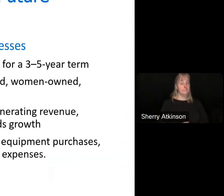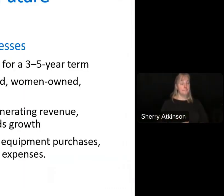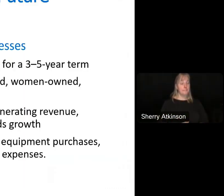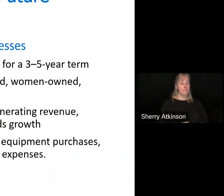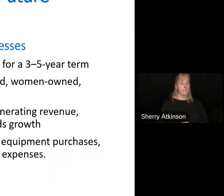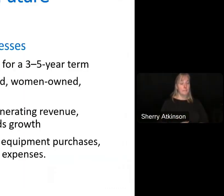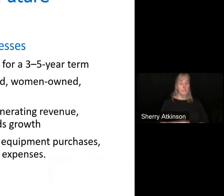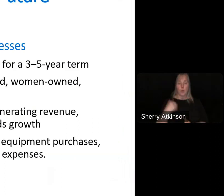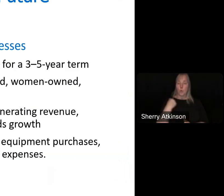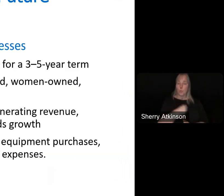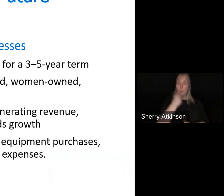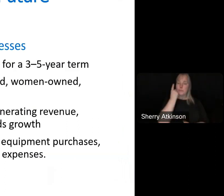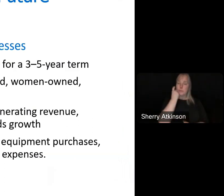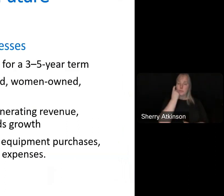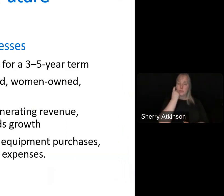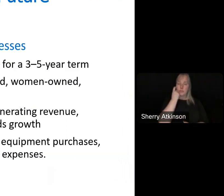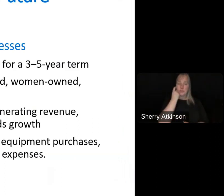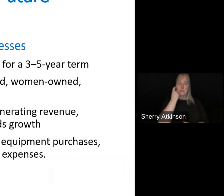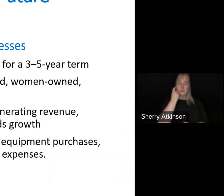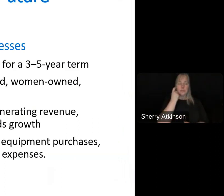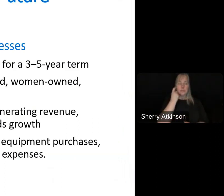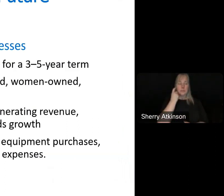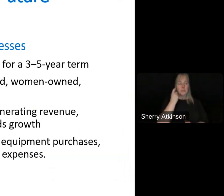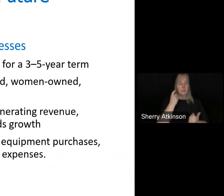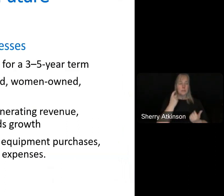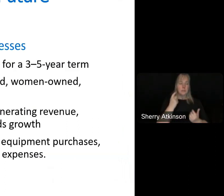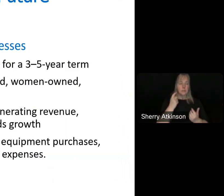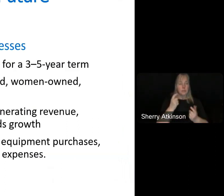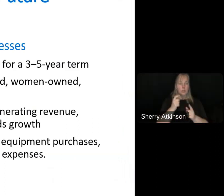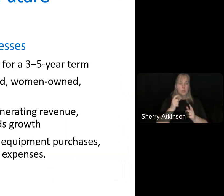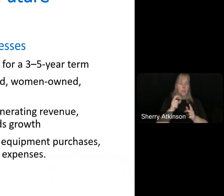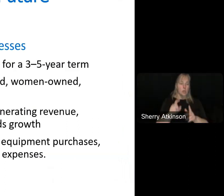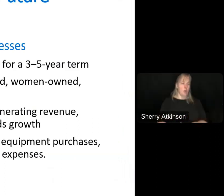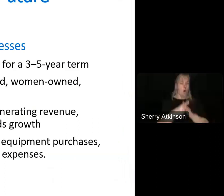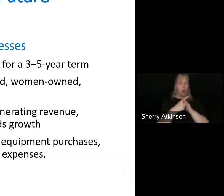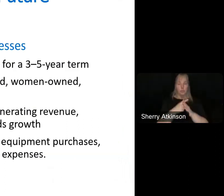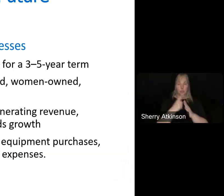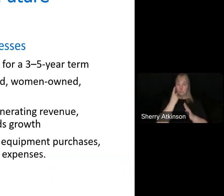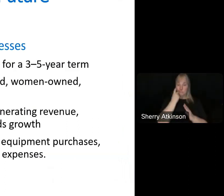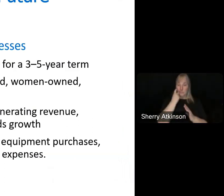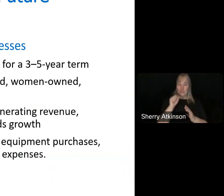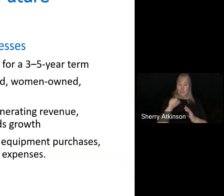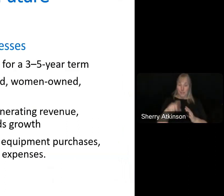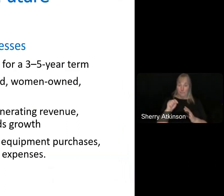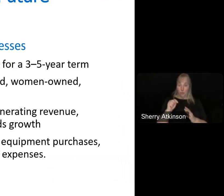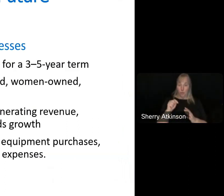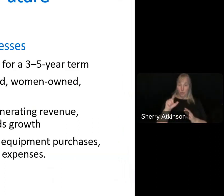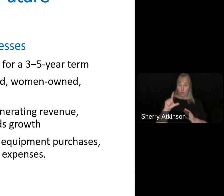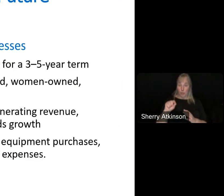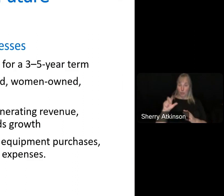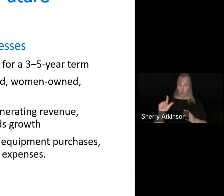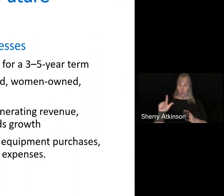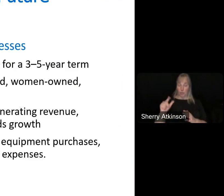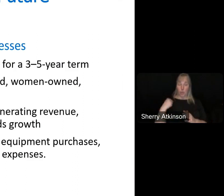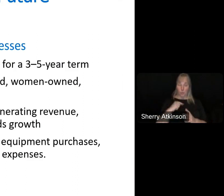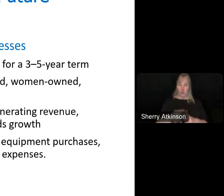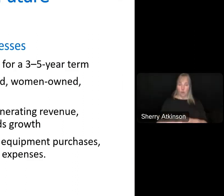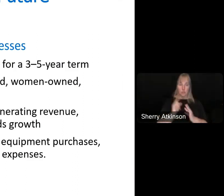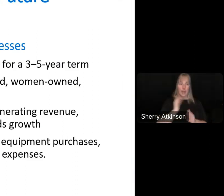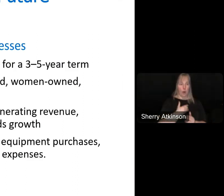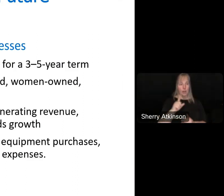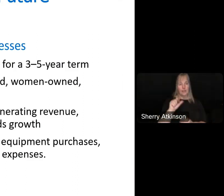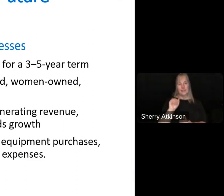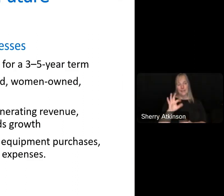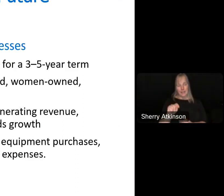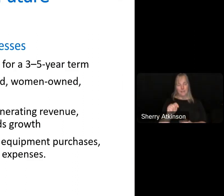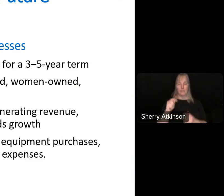We just kind of launched in September of 2023. We launched our Lift Fund, and it's our